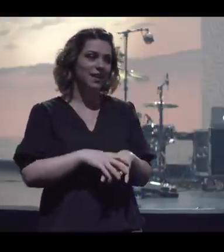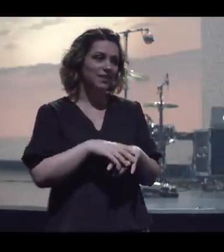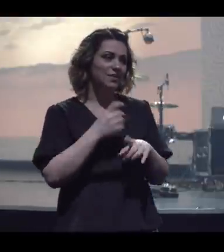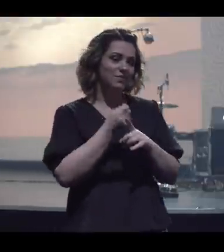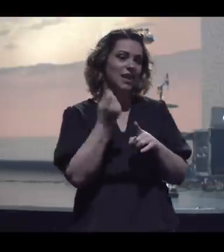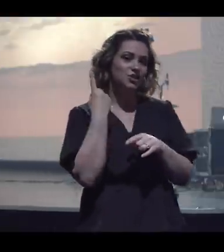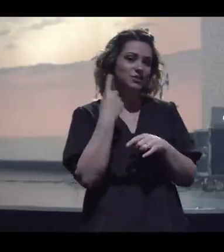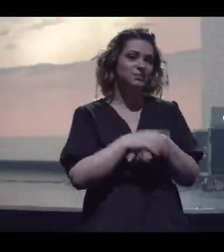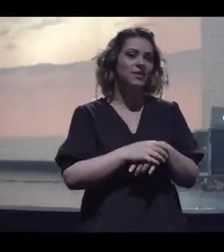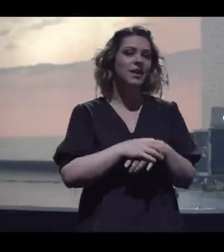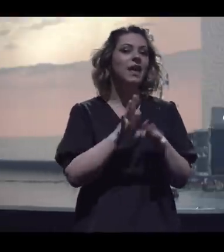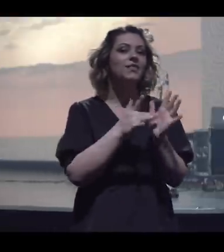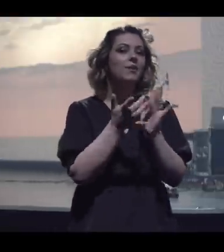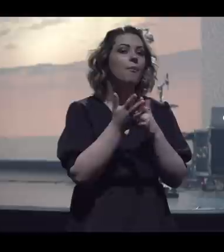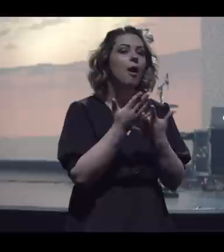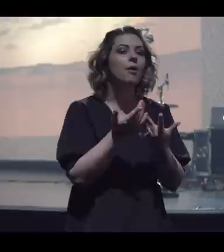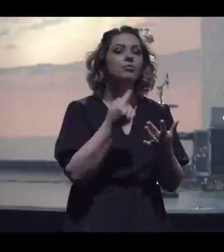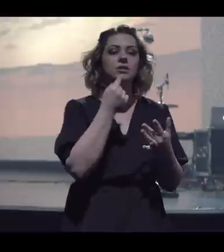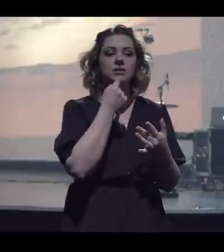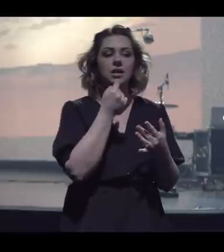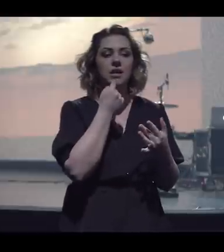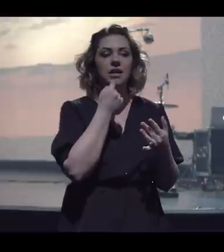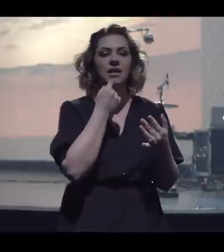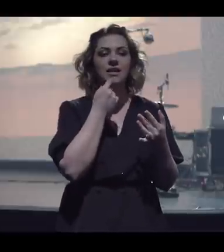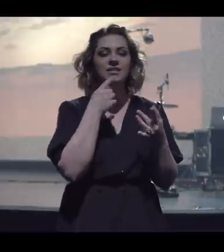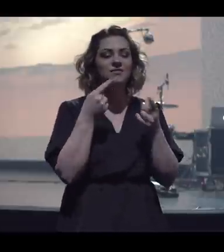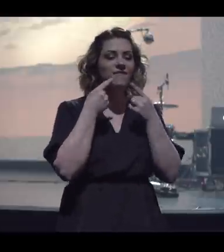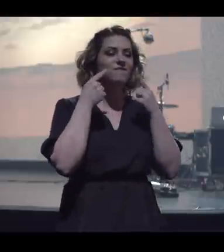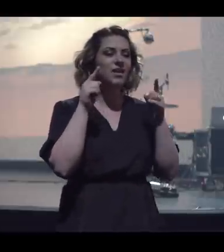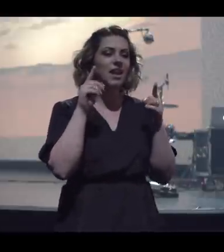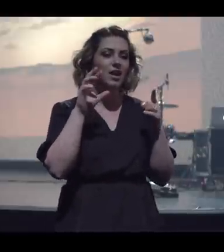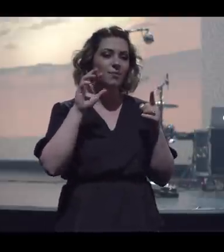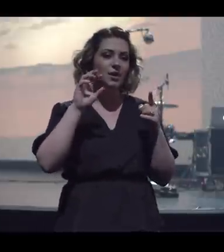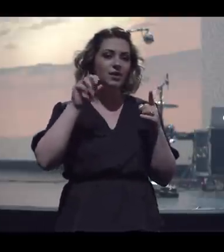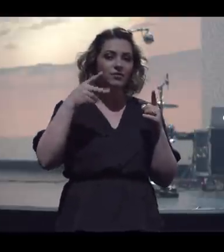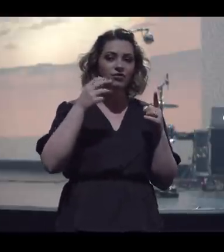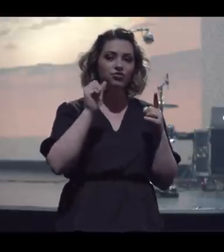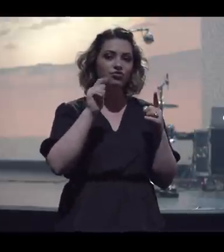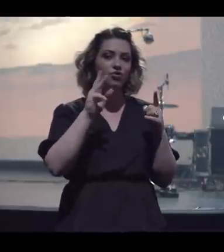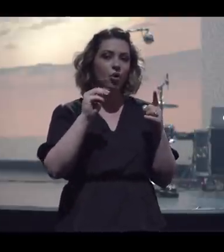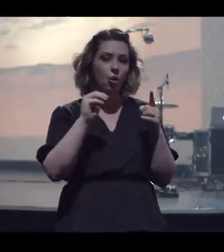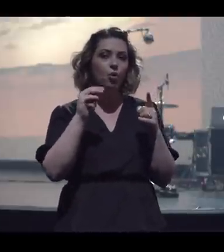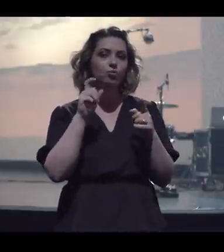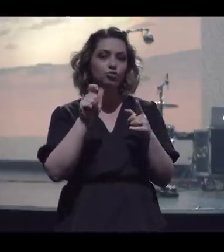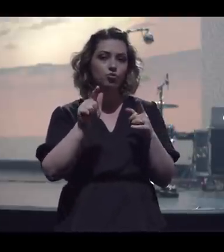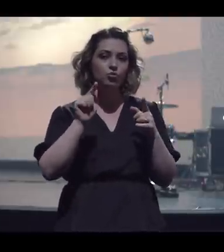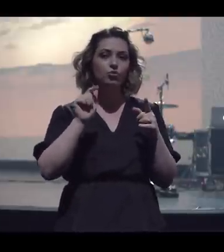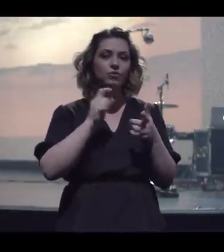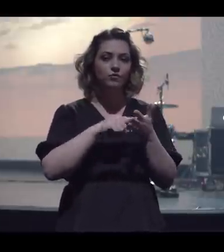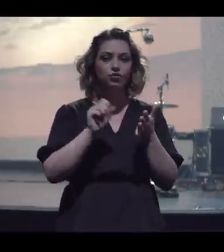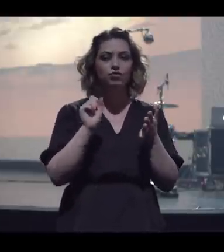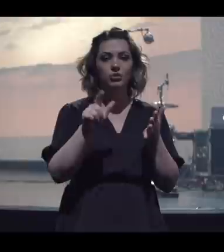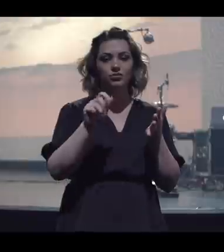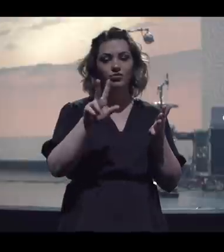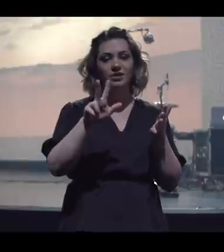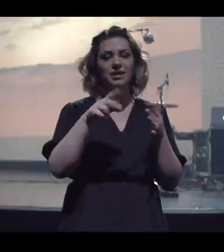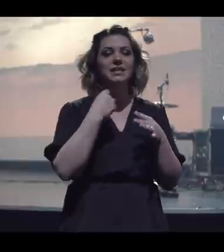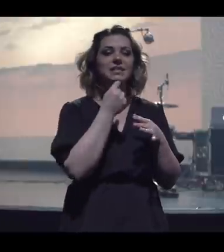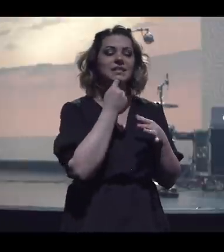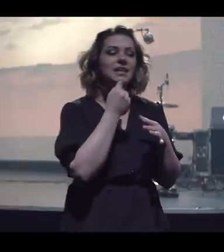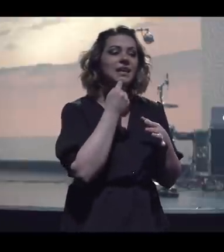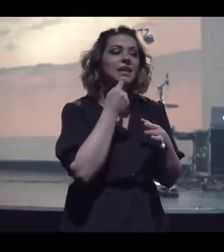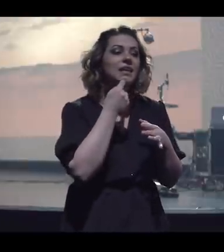And the Bible says in the most famous psalm, Psalm 23, the Lord is my shepherd, I shall not